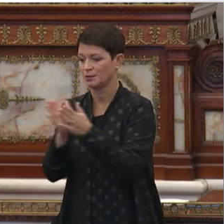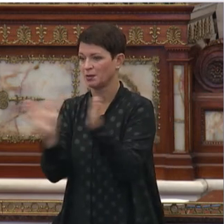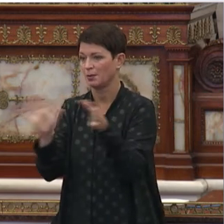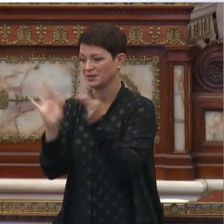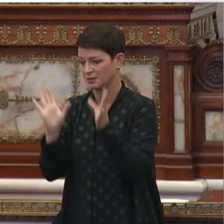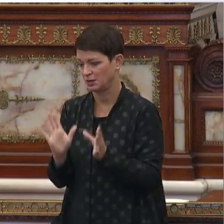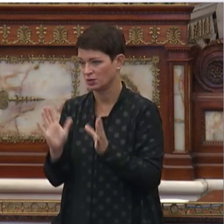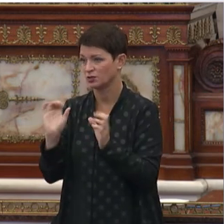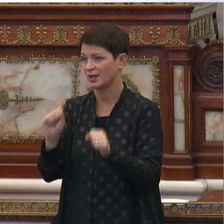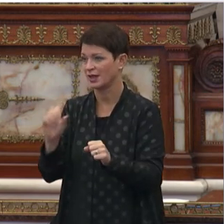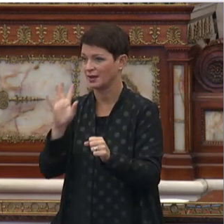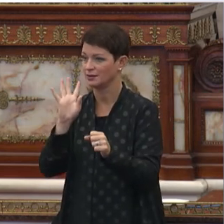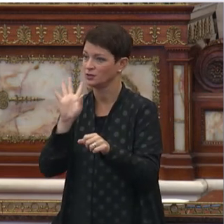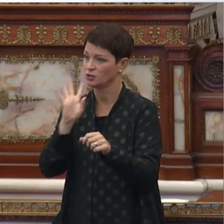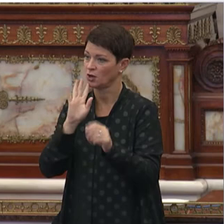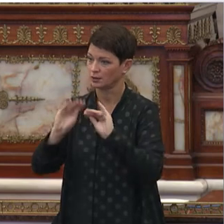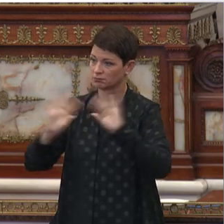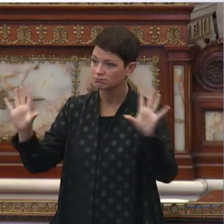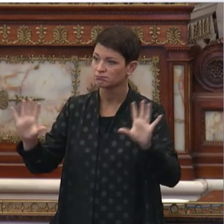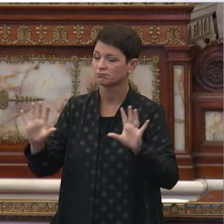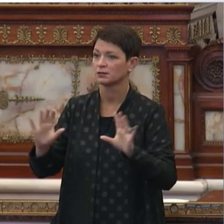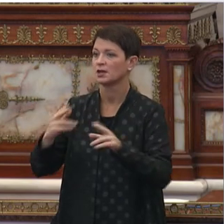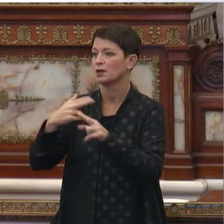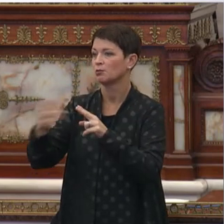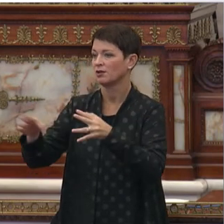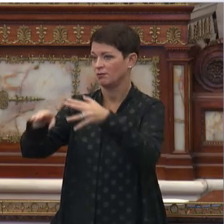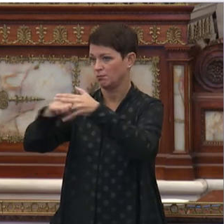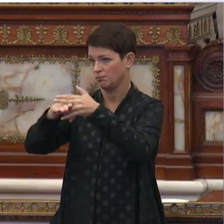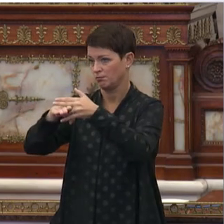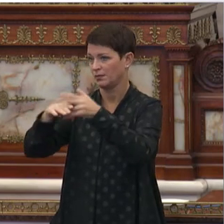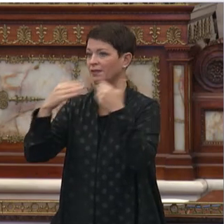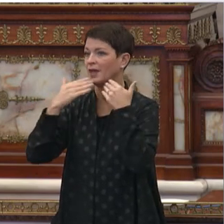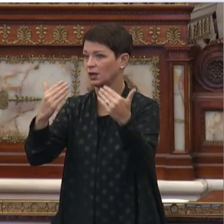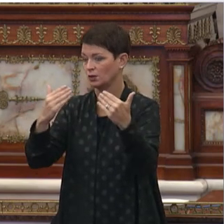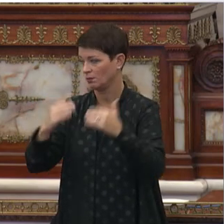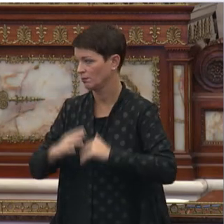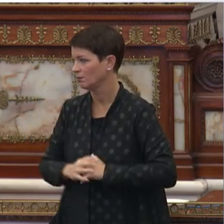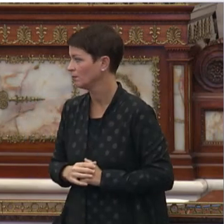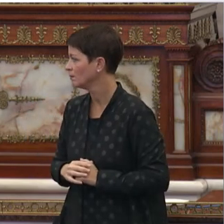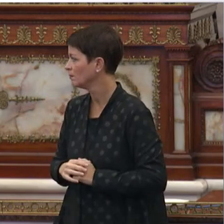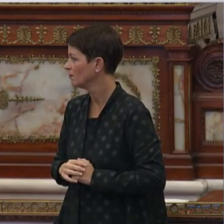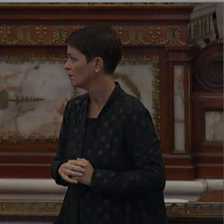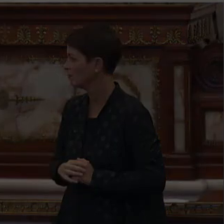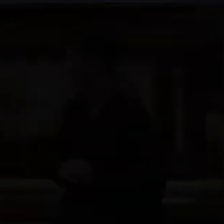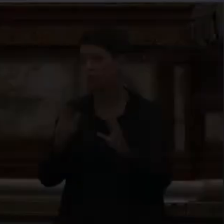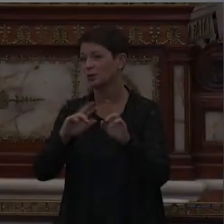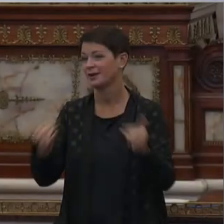speak on the public comment session. Take a brief second. Thank you.